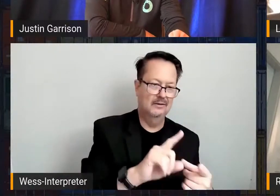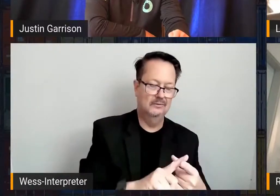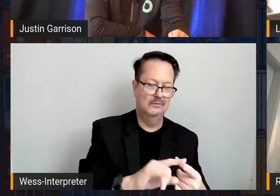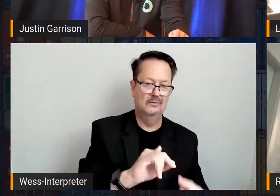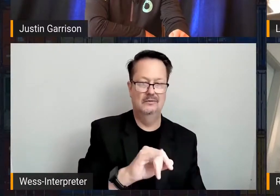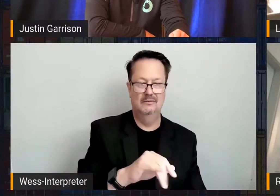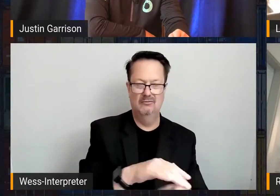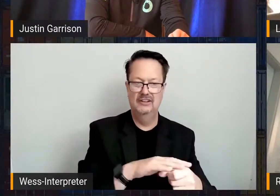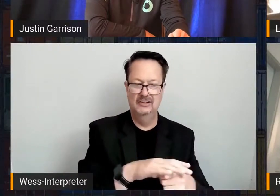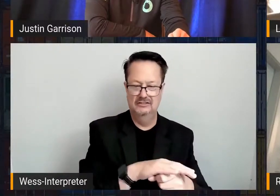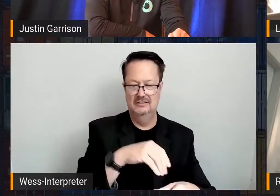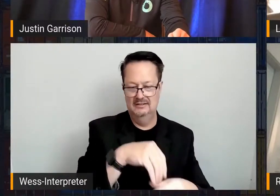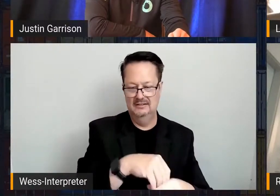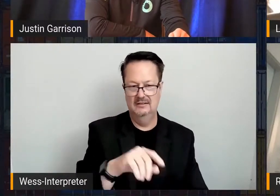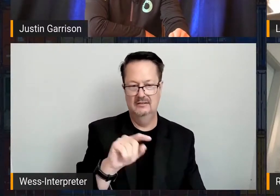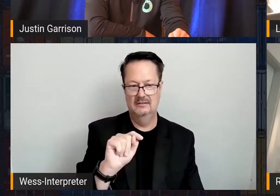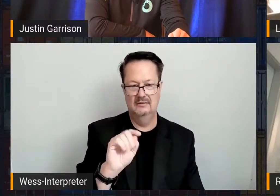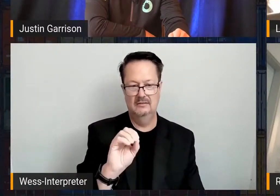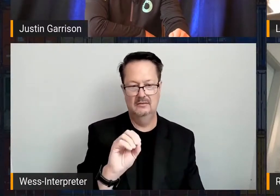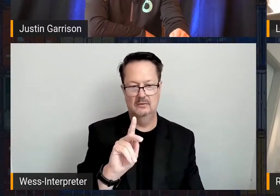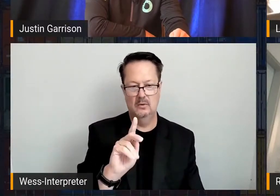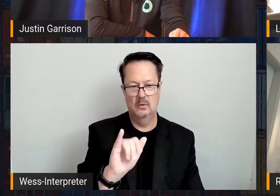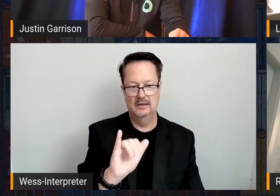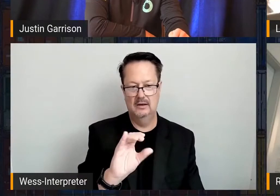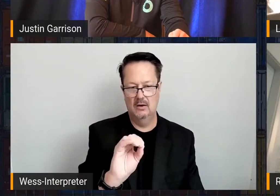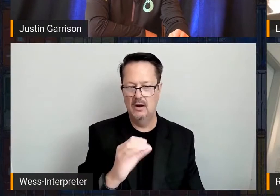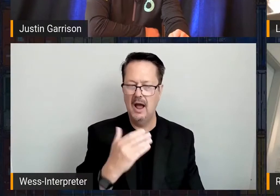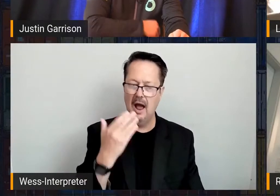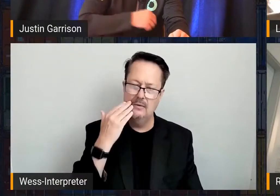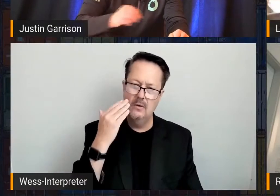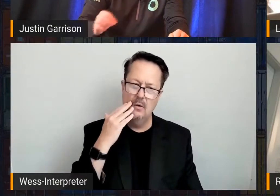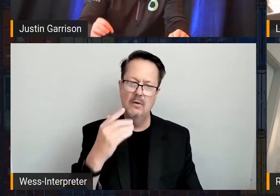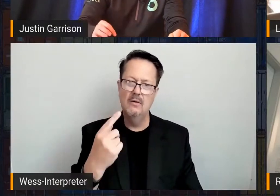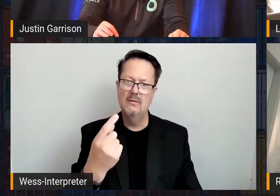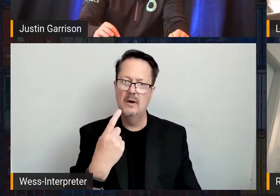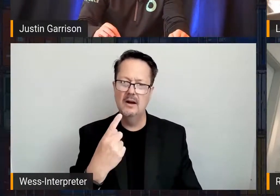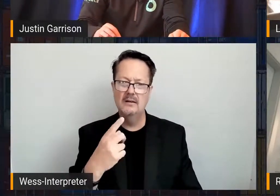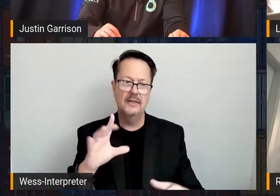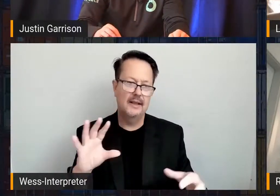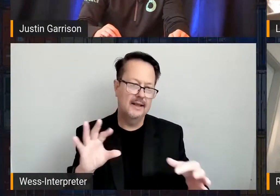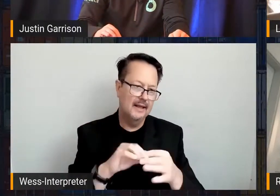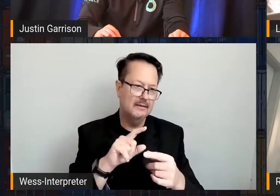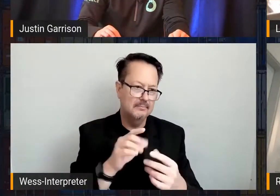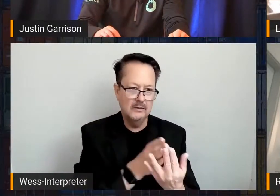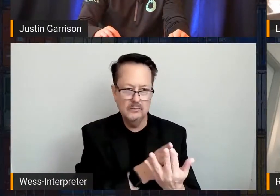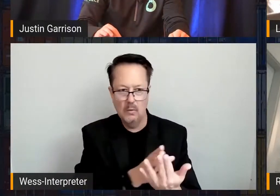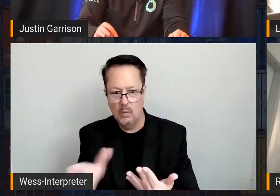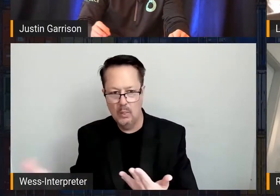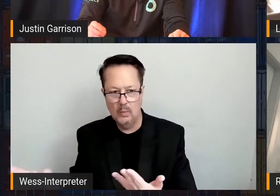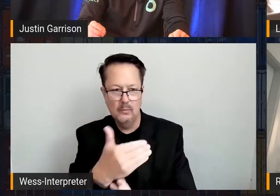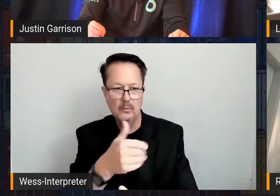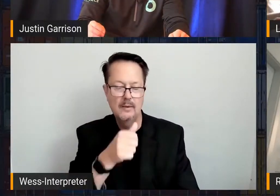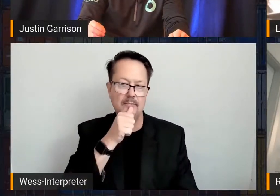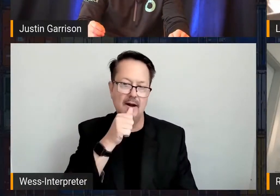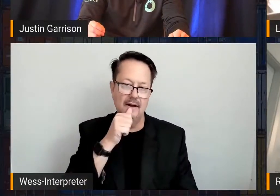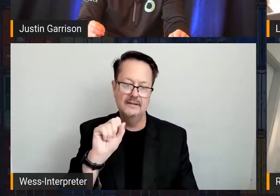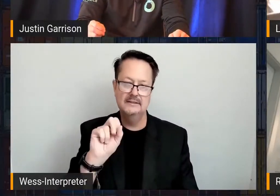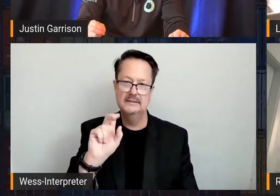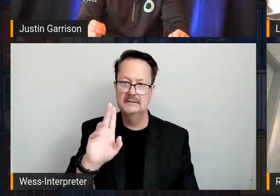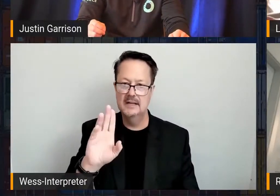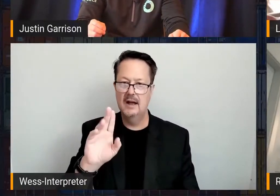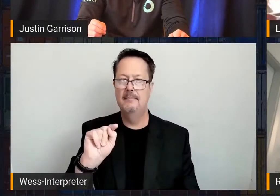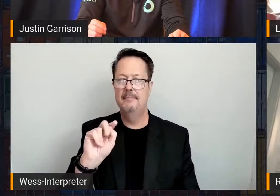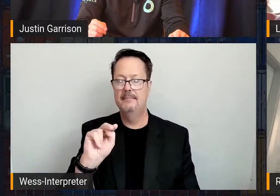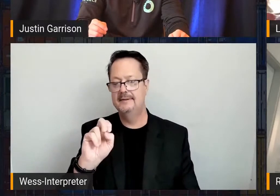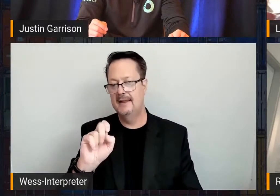Tokyo. I know there's a question about, does the connection have to go through a private subnet, or